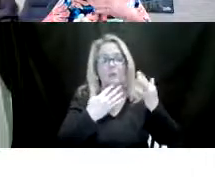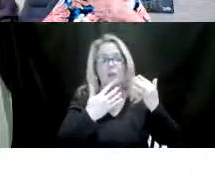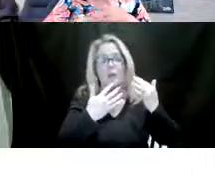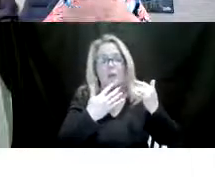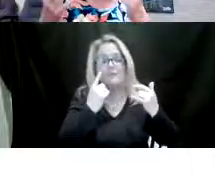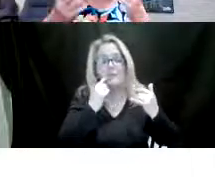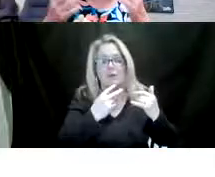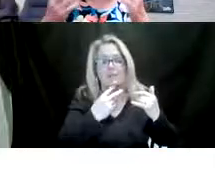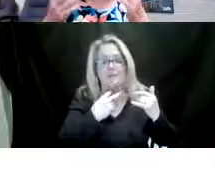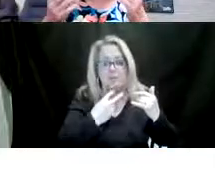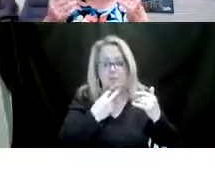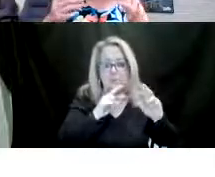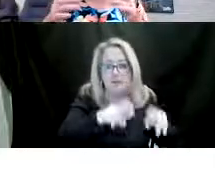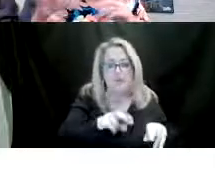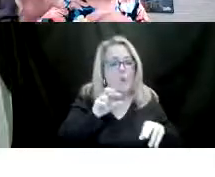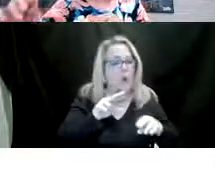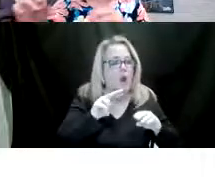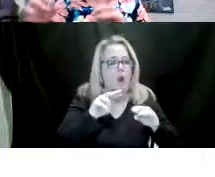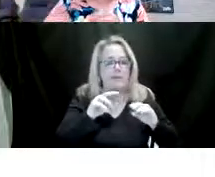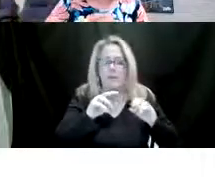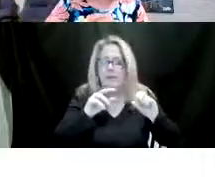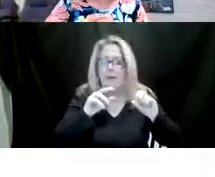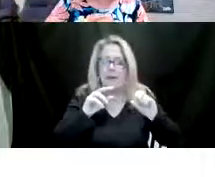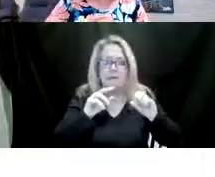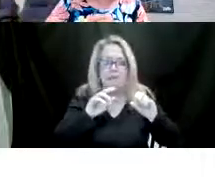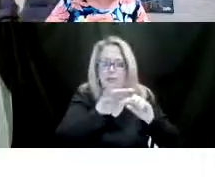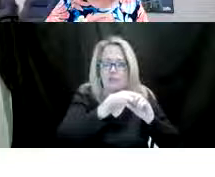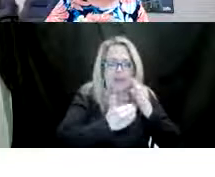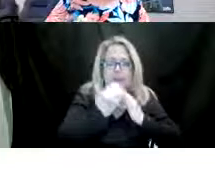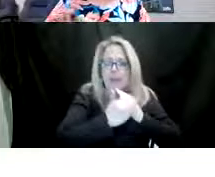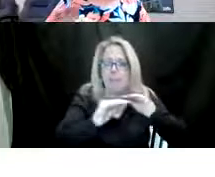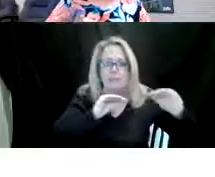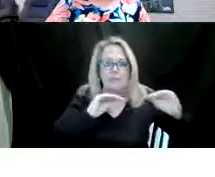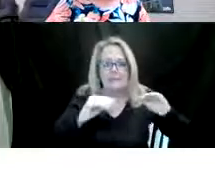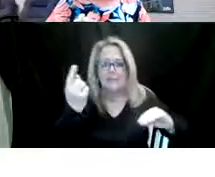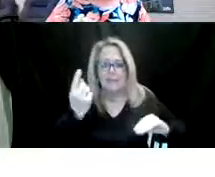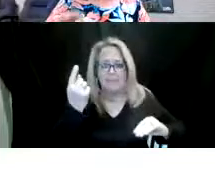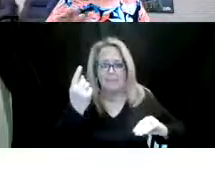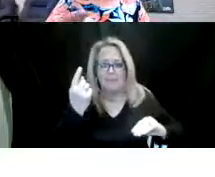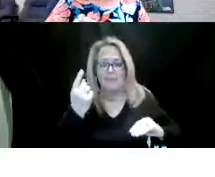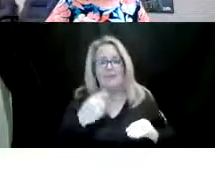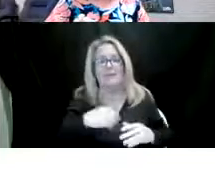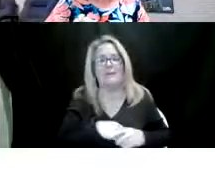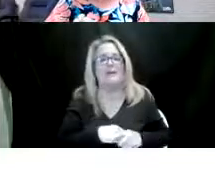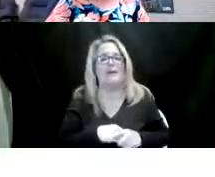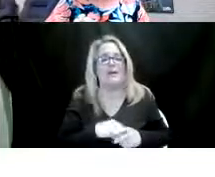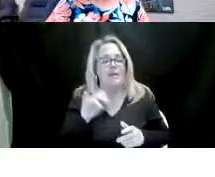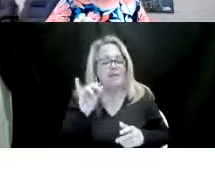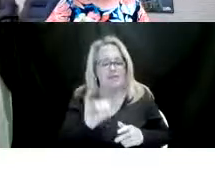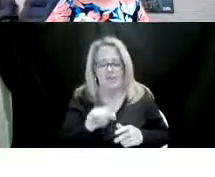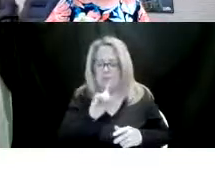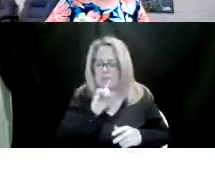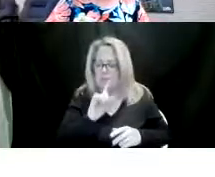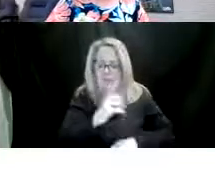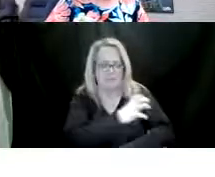response, some kind of a gesture response, or a reach, or whatever that is. This certainly empowers a